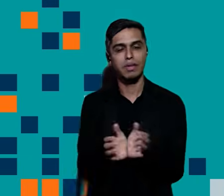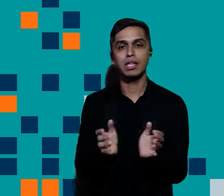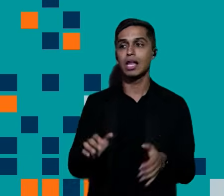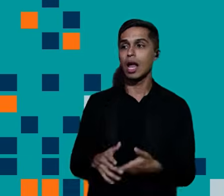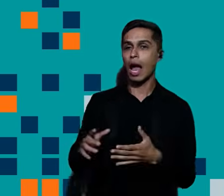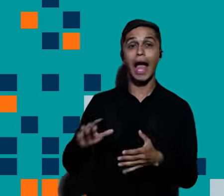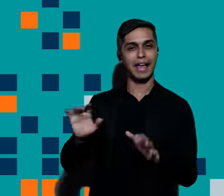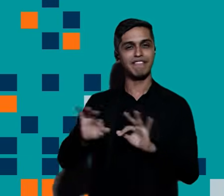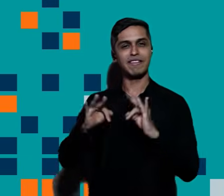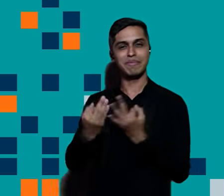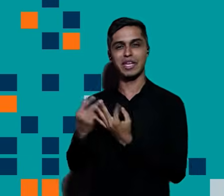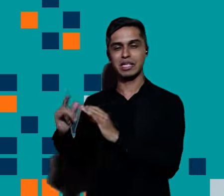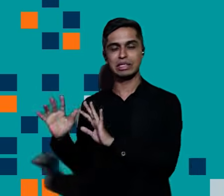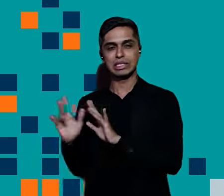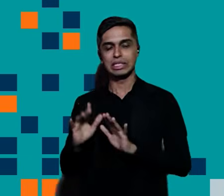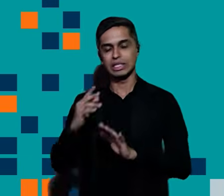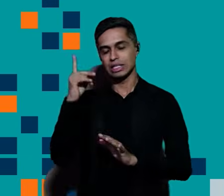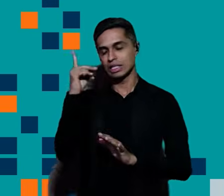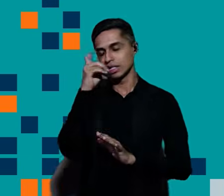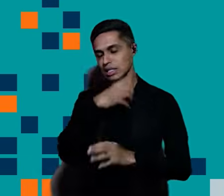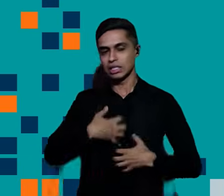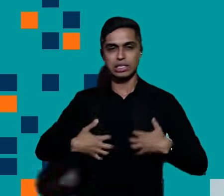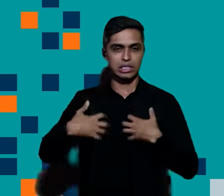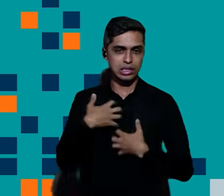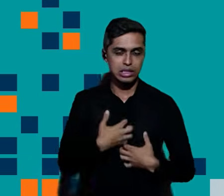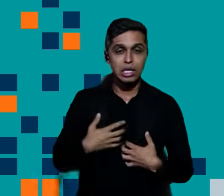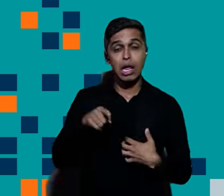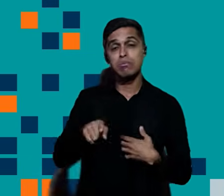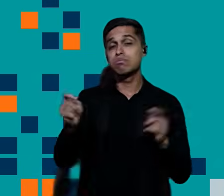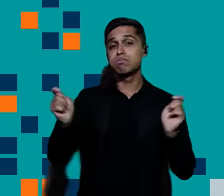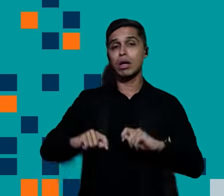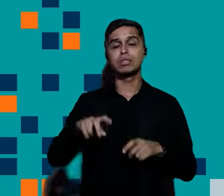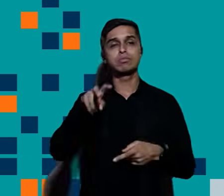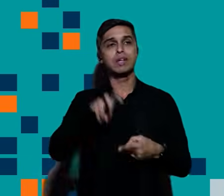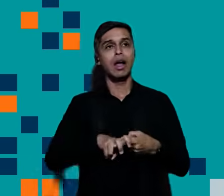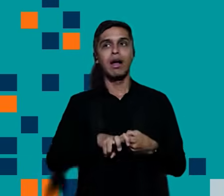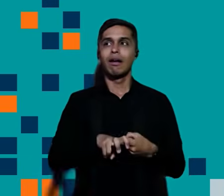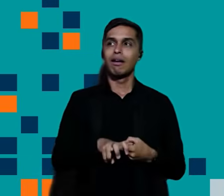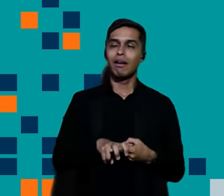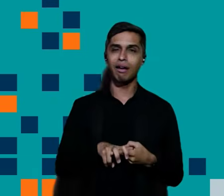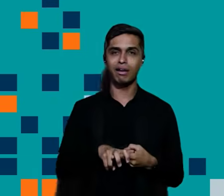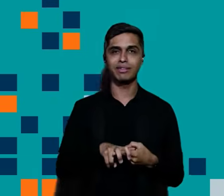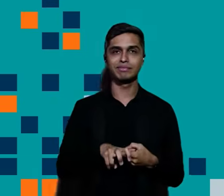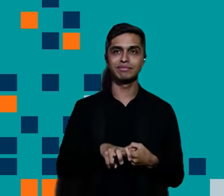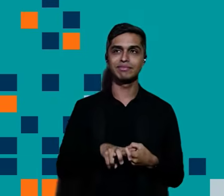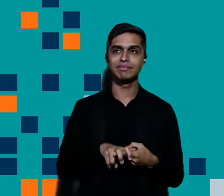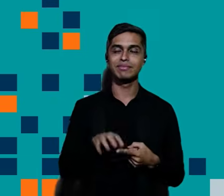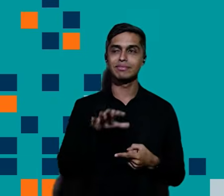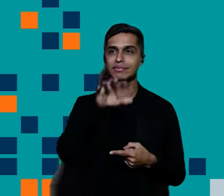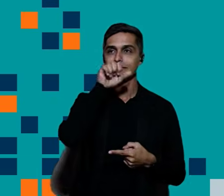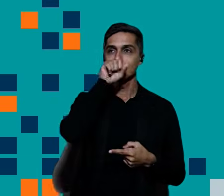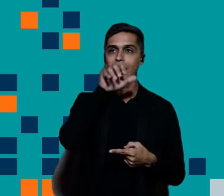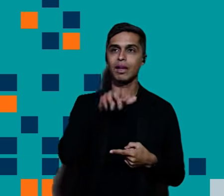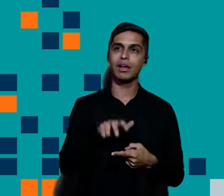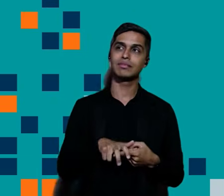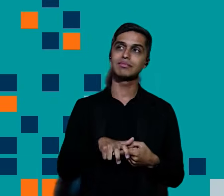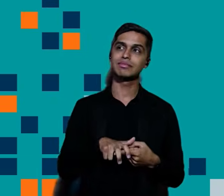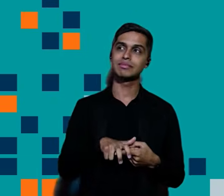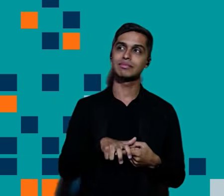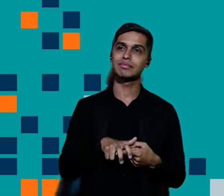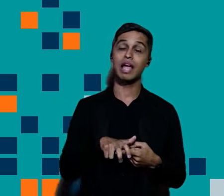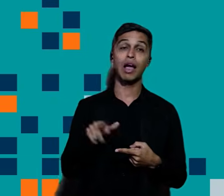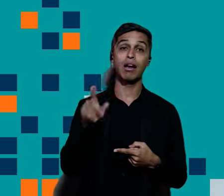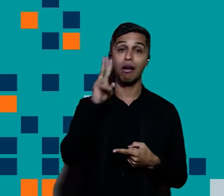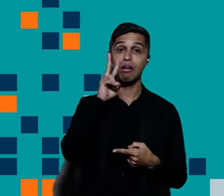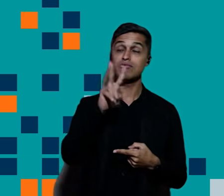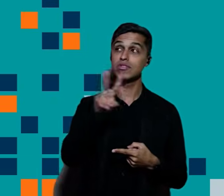can simply sit and catch their breath in the intensity of the medical treatment. And the architecture,